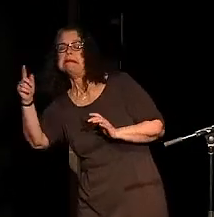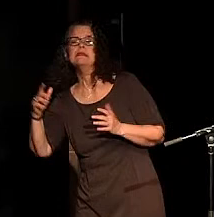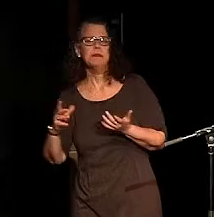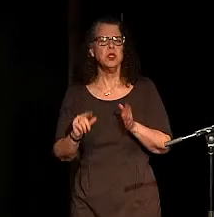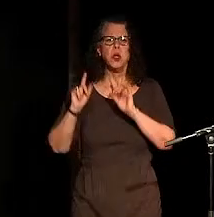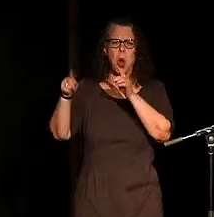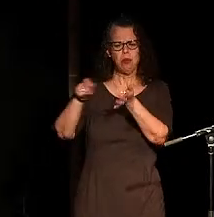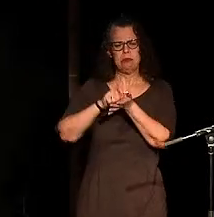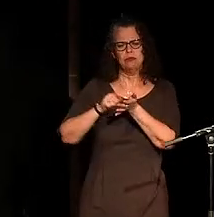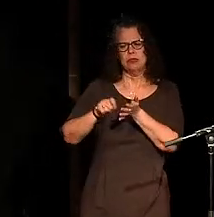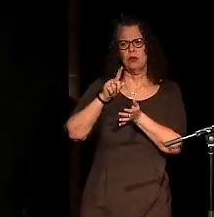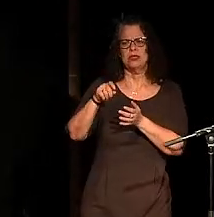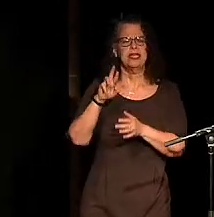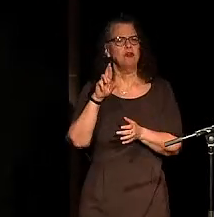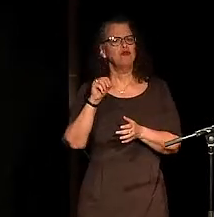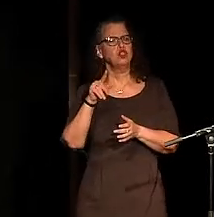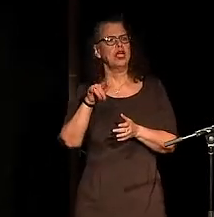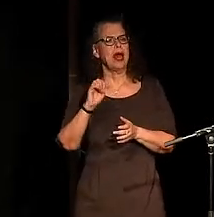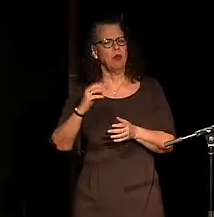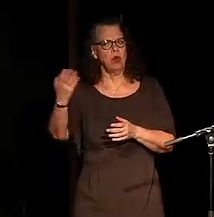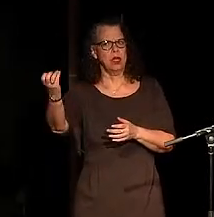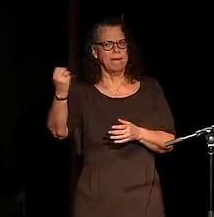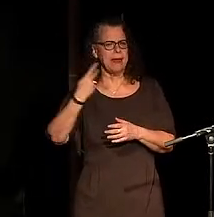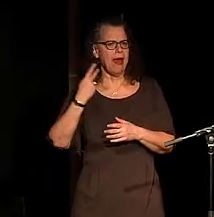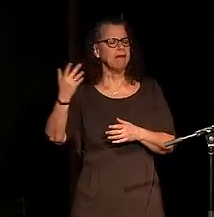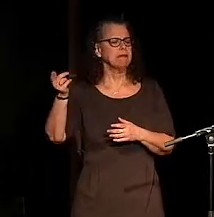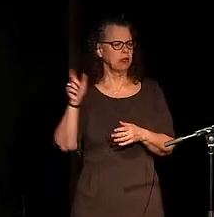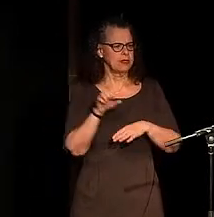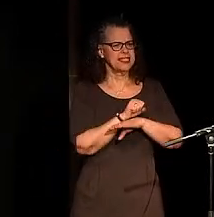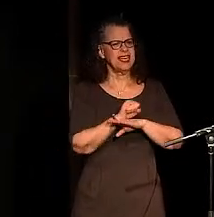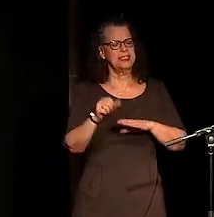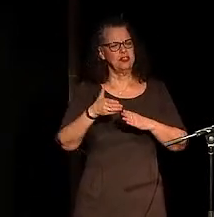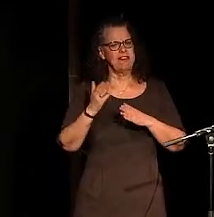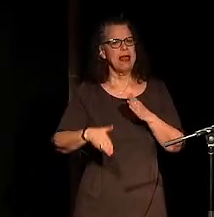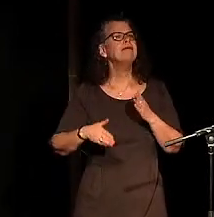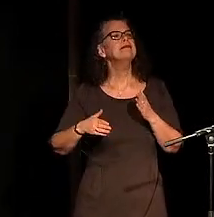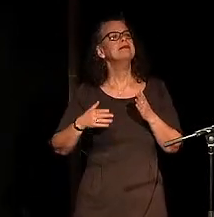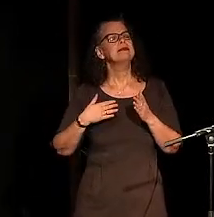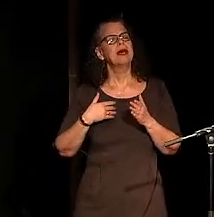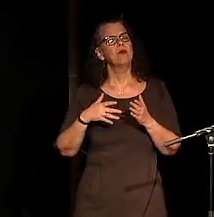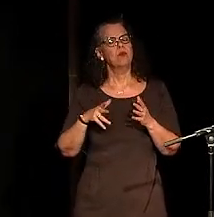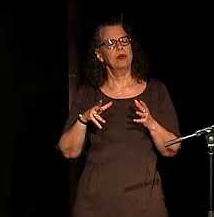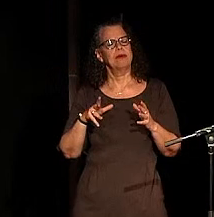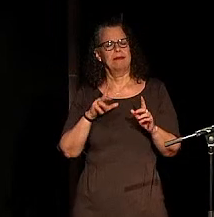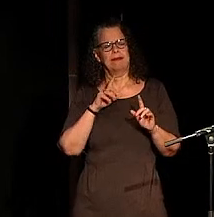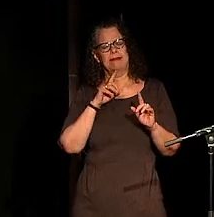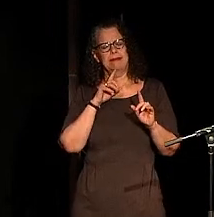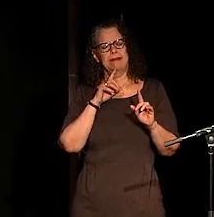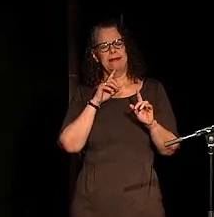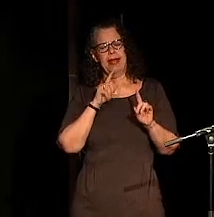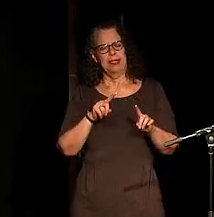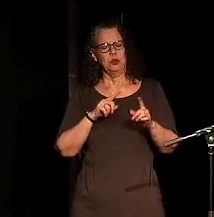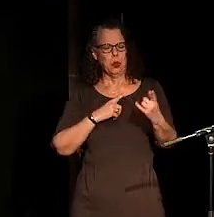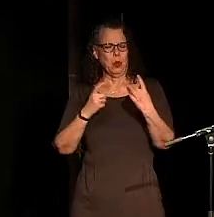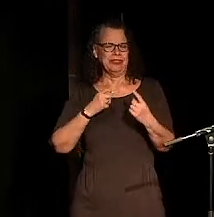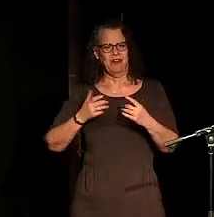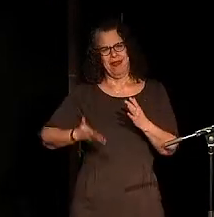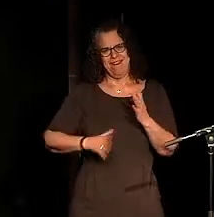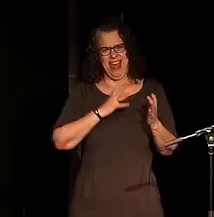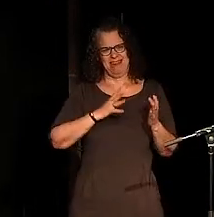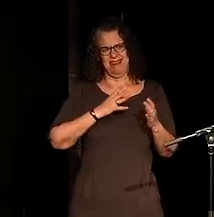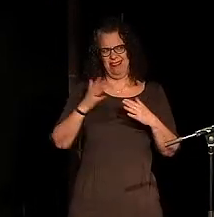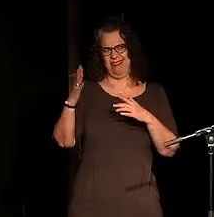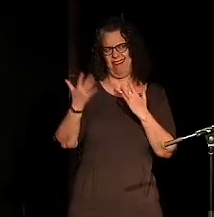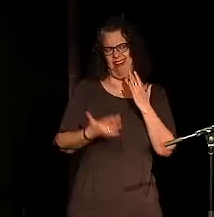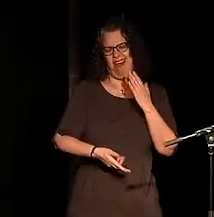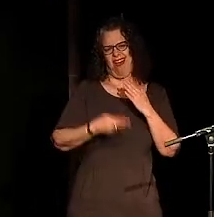the box, and that's where Rochelle will come back at the end of the program, and we'll take questions from the audience in that very high-tech manner. Now,